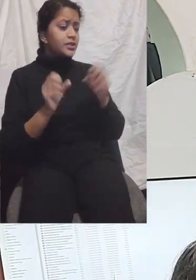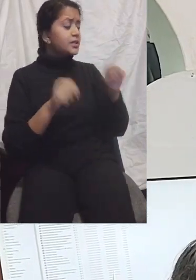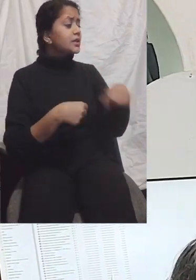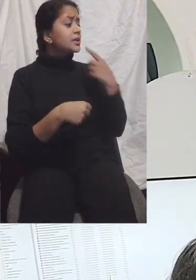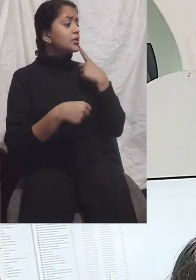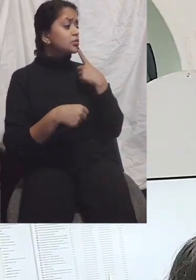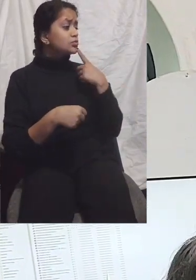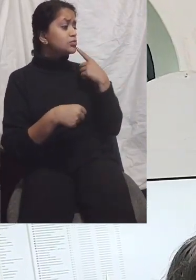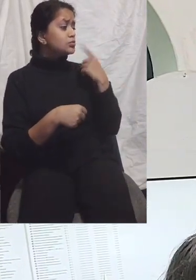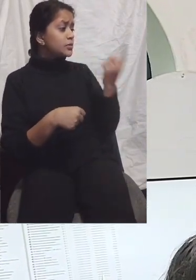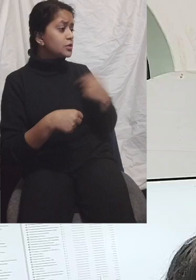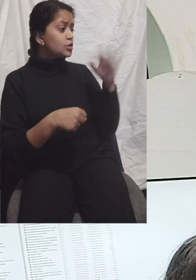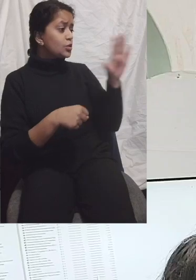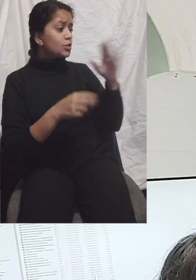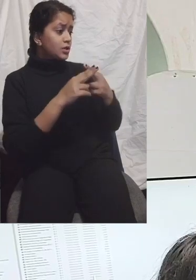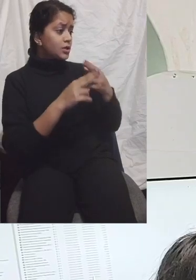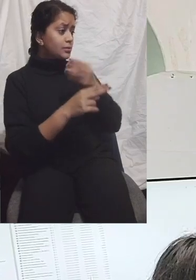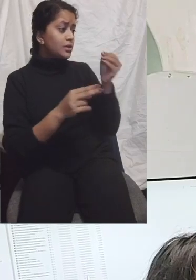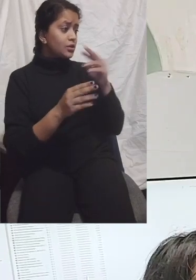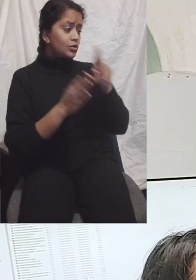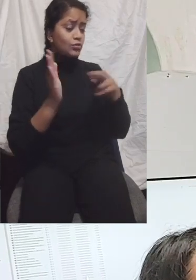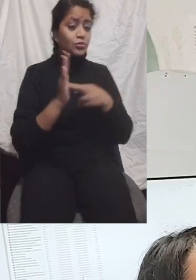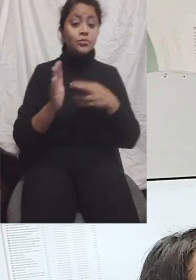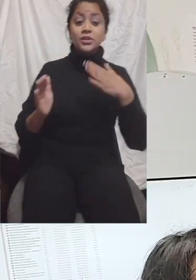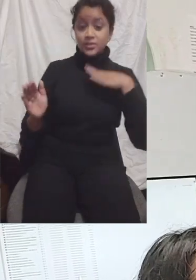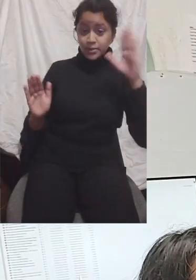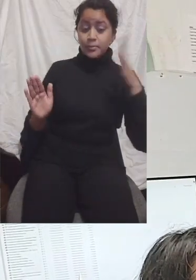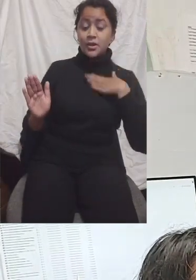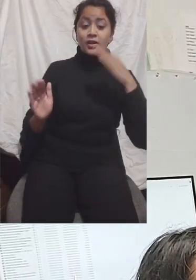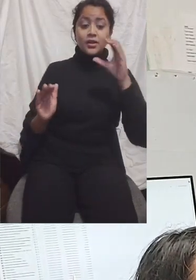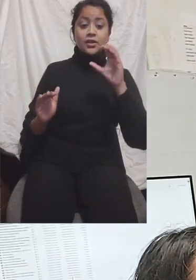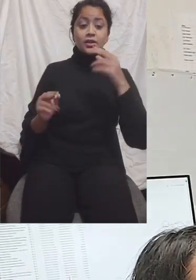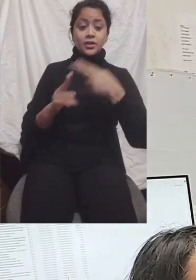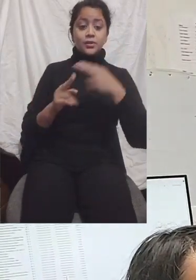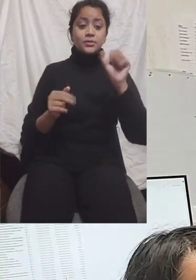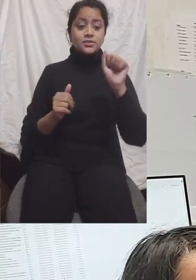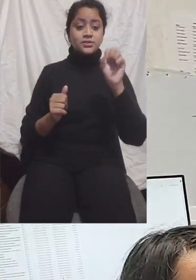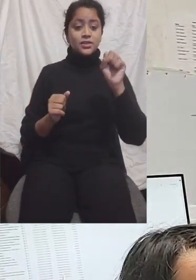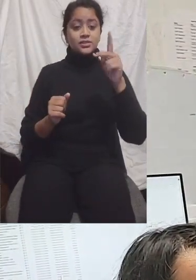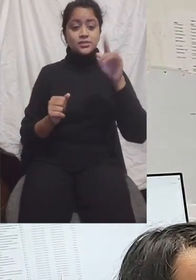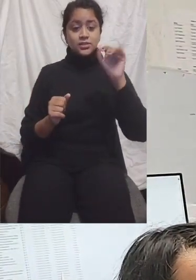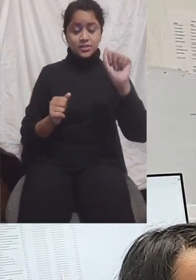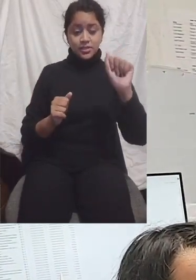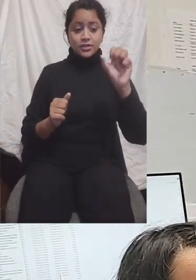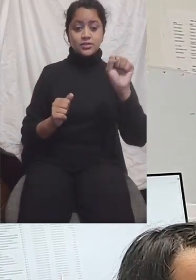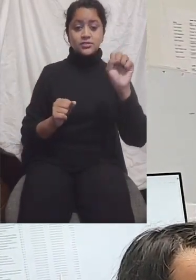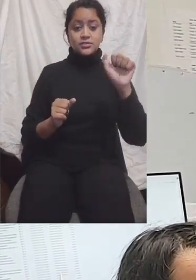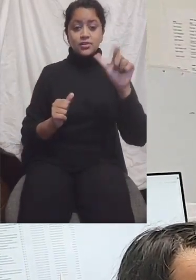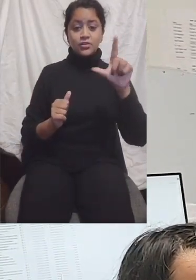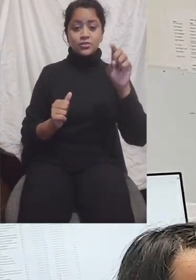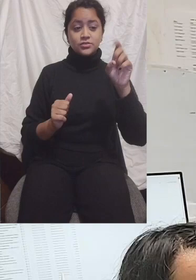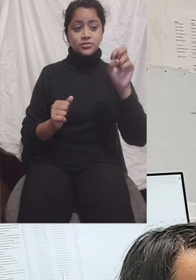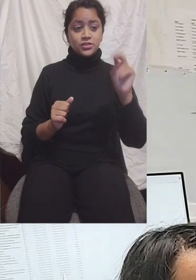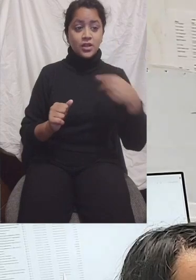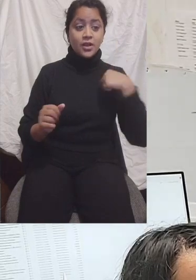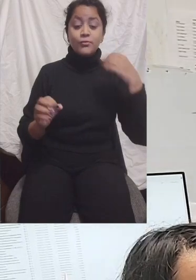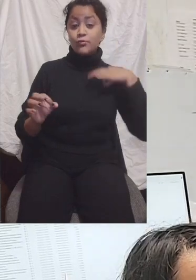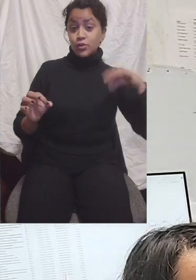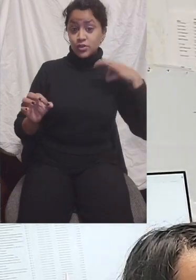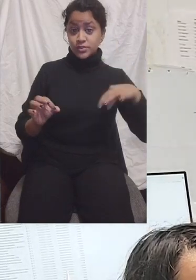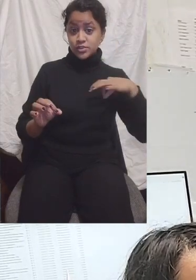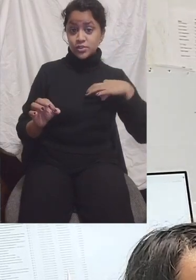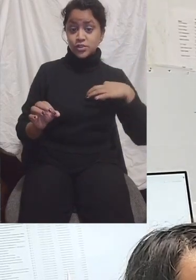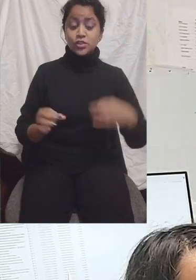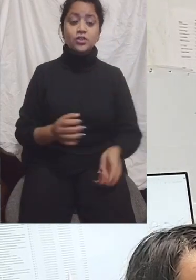tell me your name and your role at the Humane Society? Right, yeah, sure. My name is Saskia Salden. I'm a director and volunteer at the Cayman Islands Humane